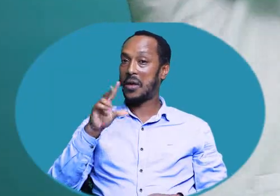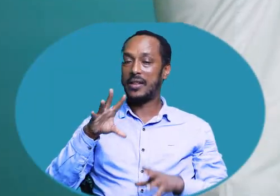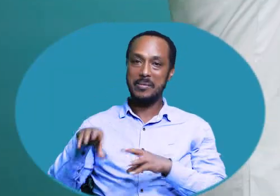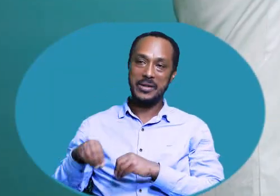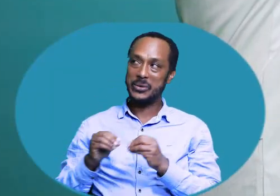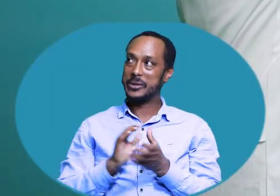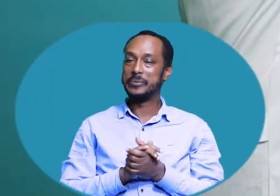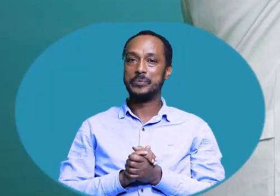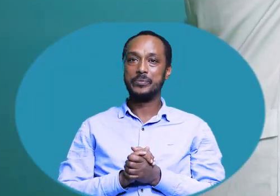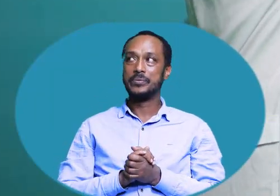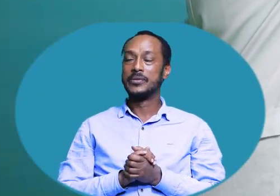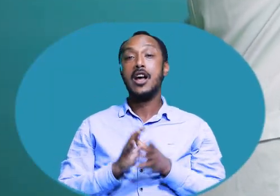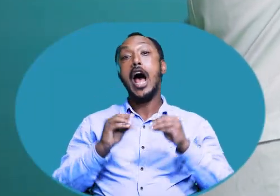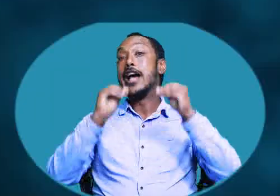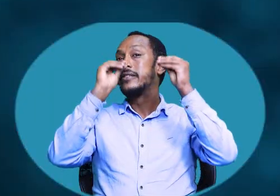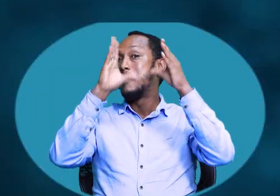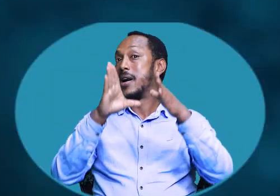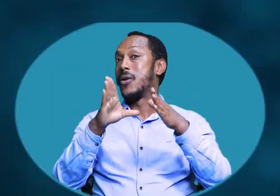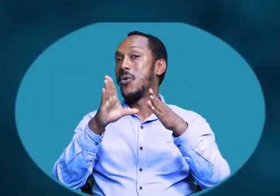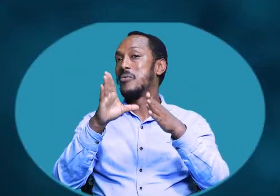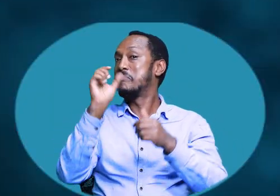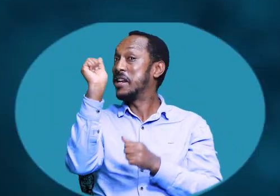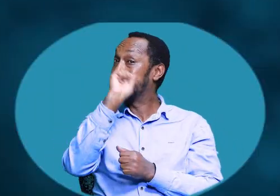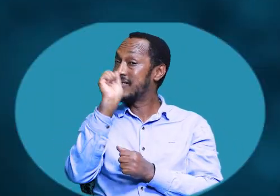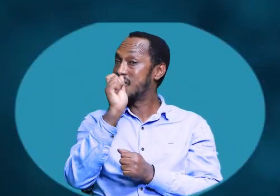Okay, 2 is covalent bonding.